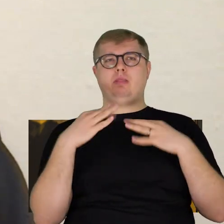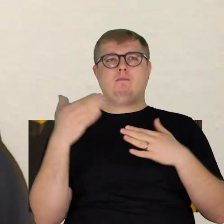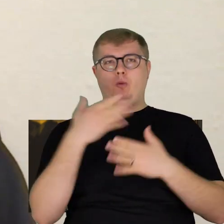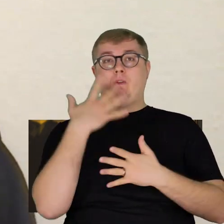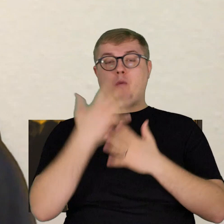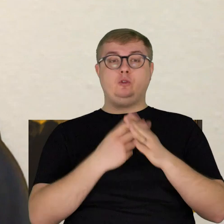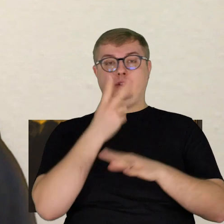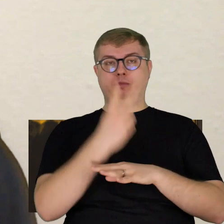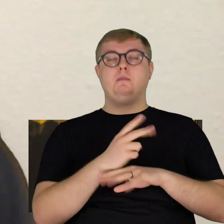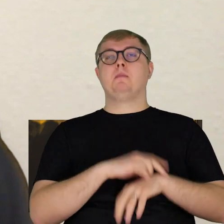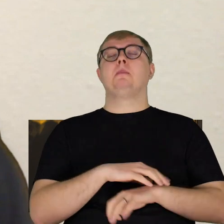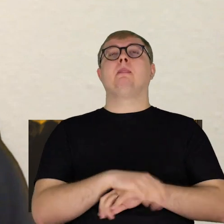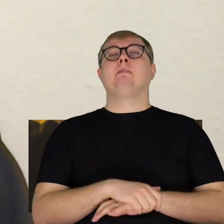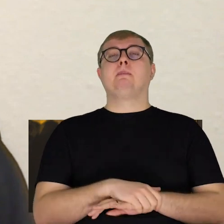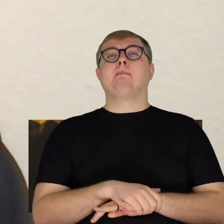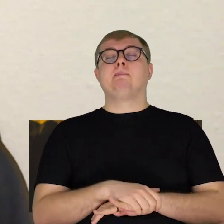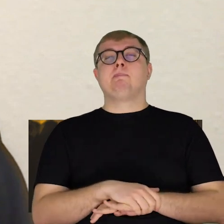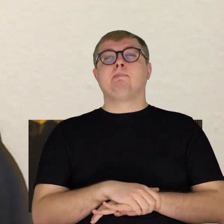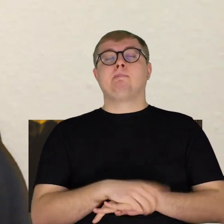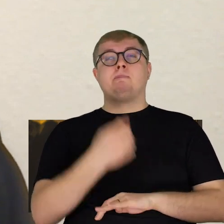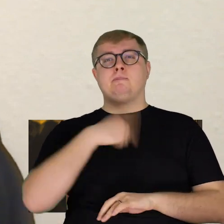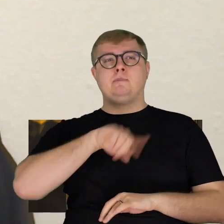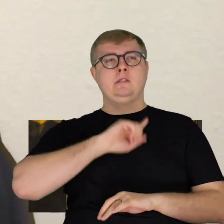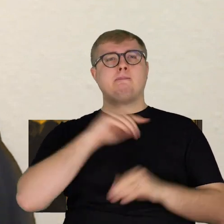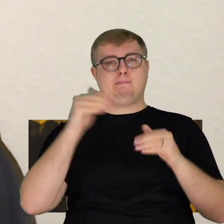took all the mapping that we did